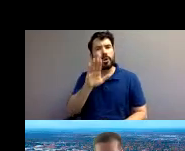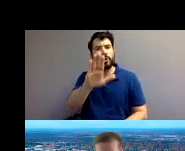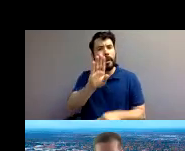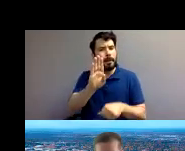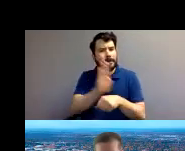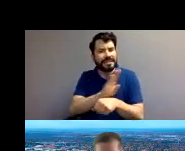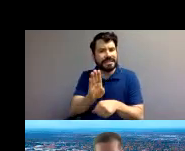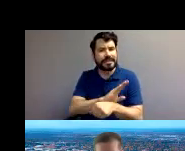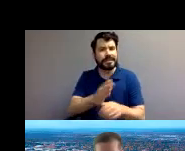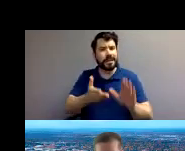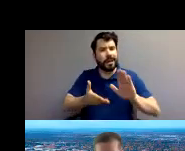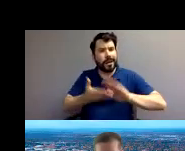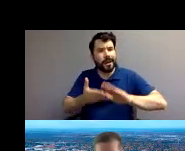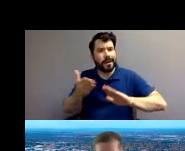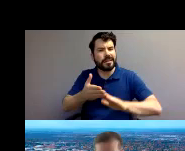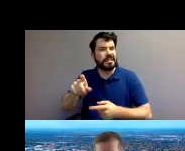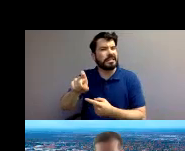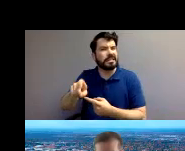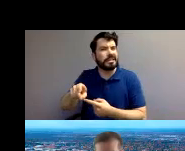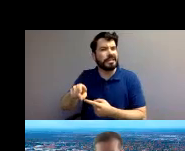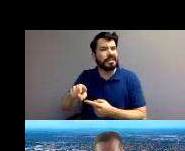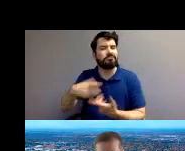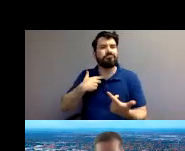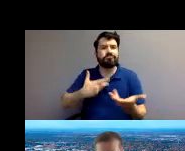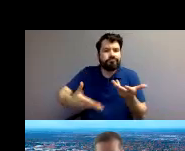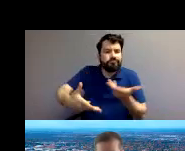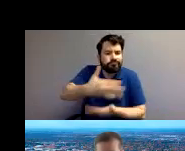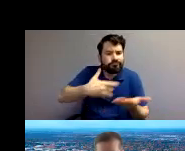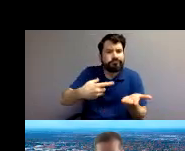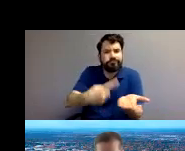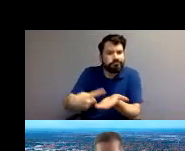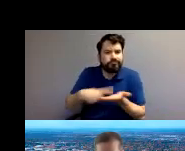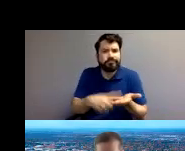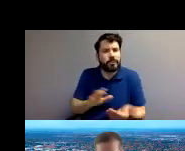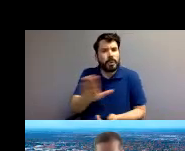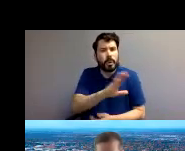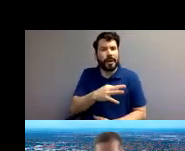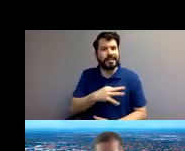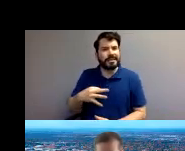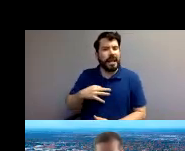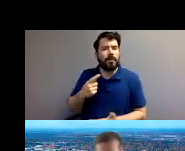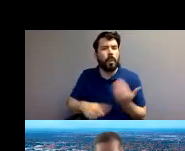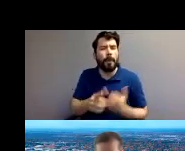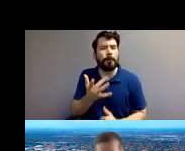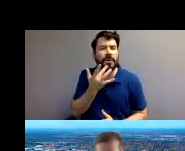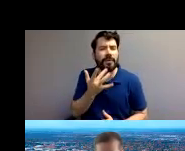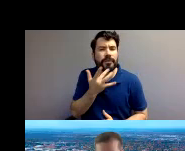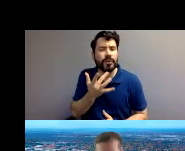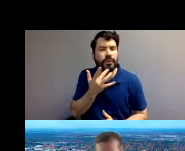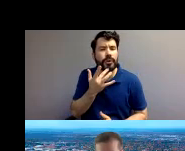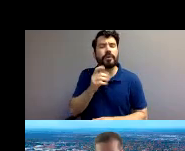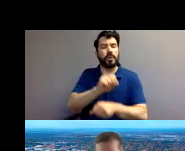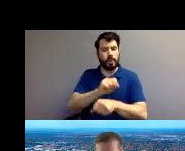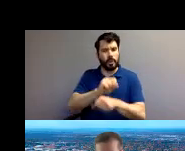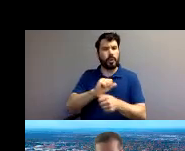to your staff about their preferences and how they can work together to create an equitable and supportive